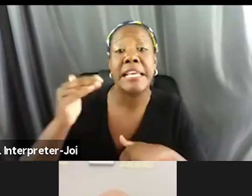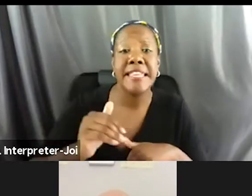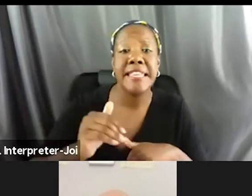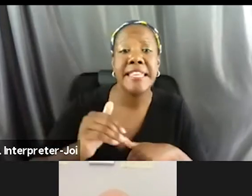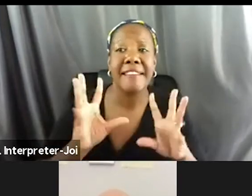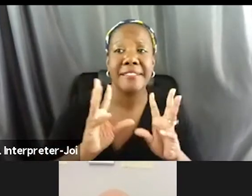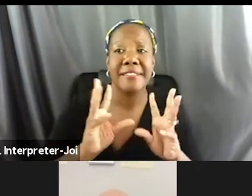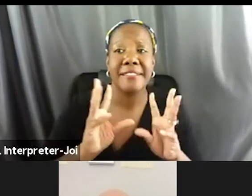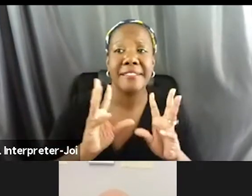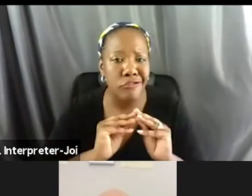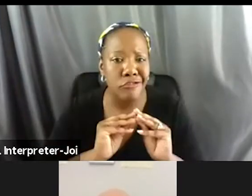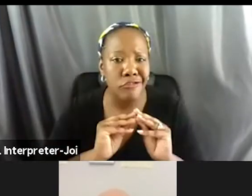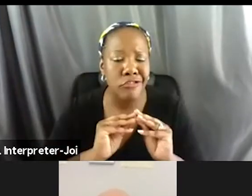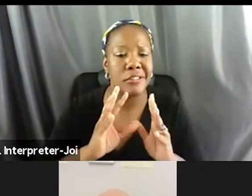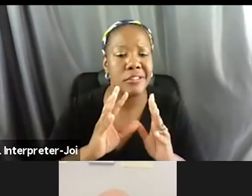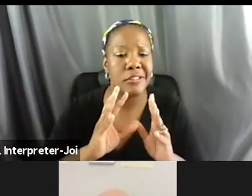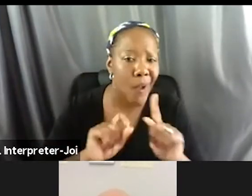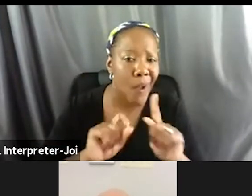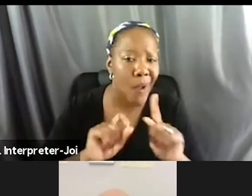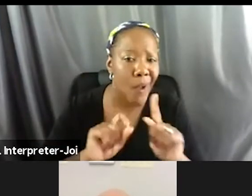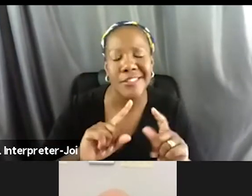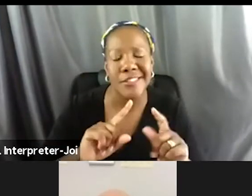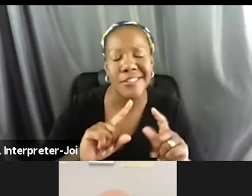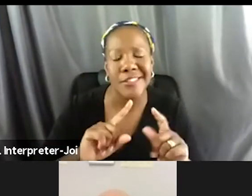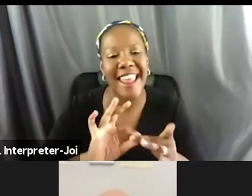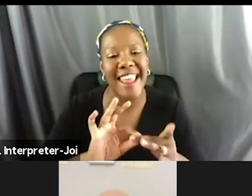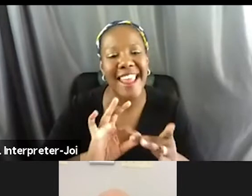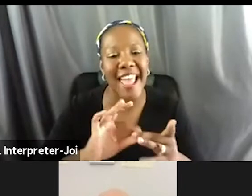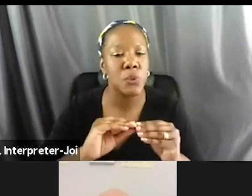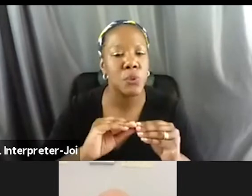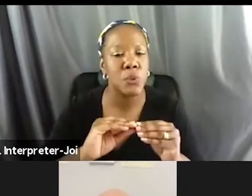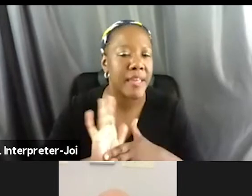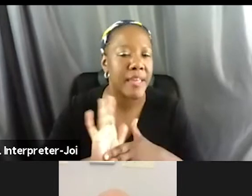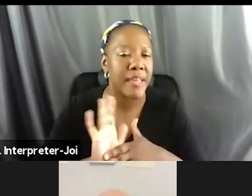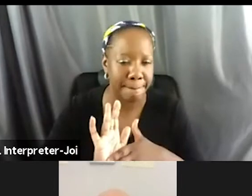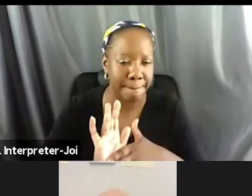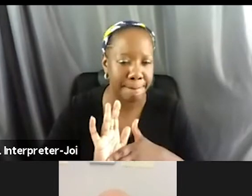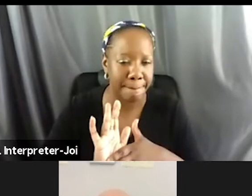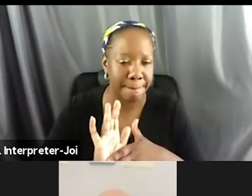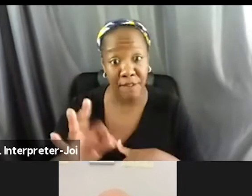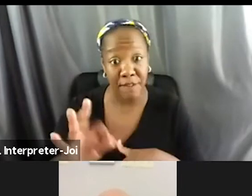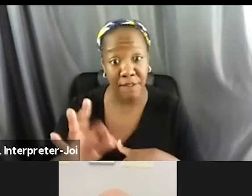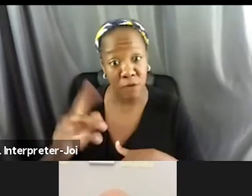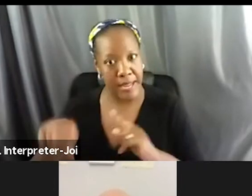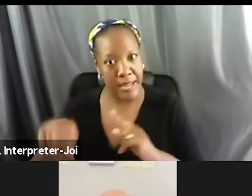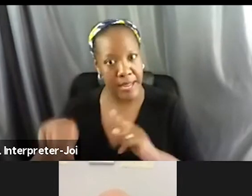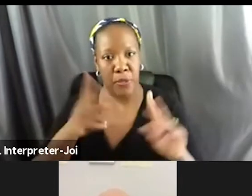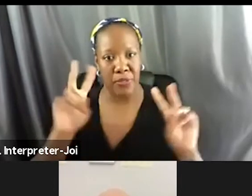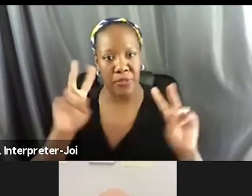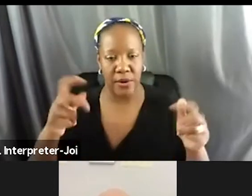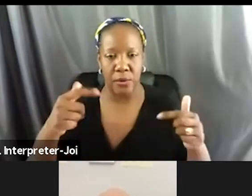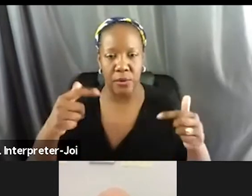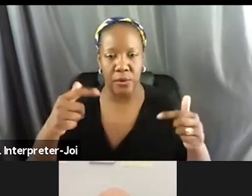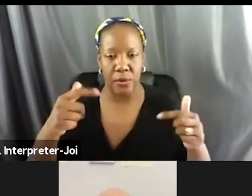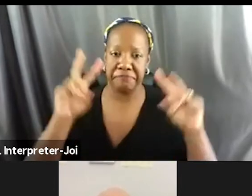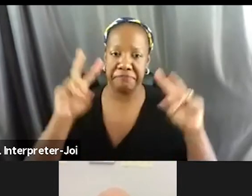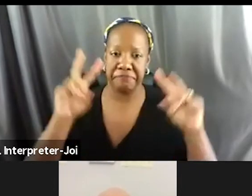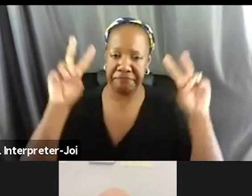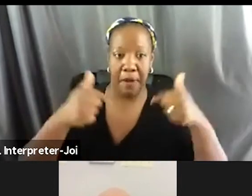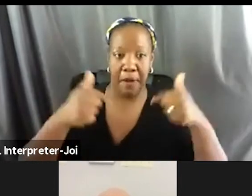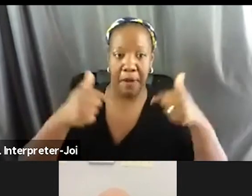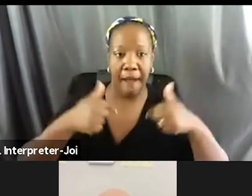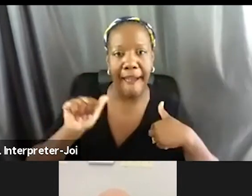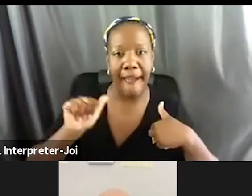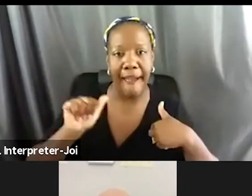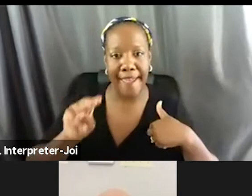the ideas of beauty more broadly, right? And that's more like, if you think about the title of the documentary is I Am More Than My Hair. And I guess I'm